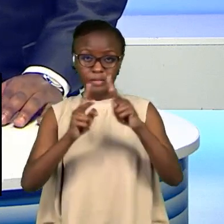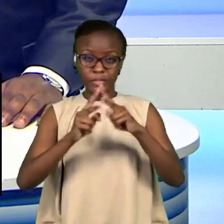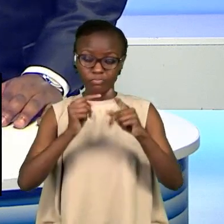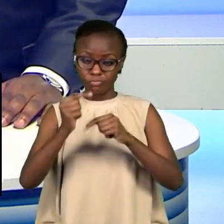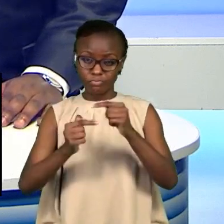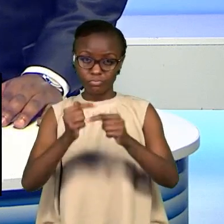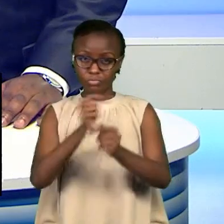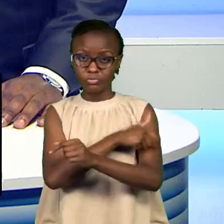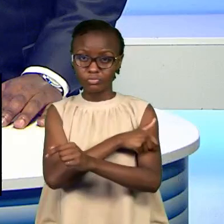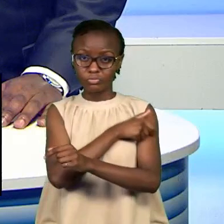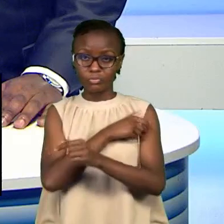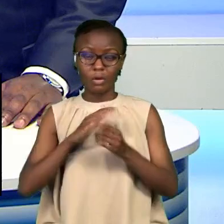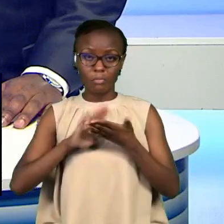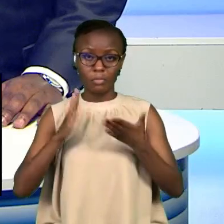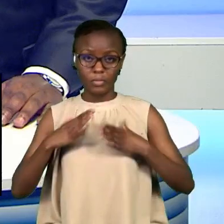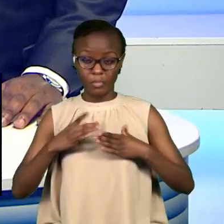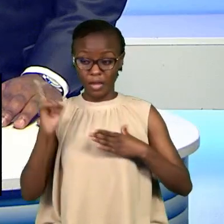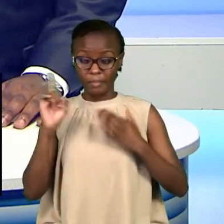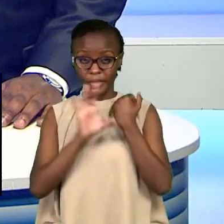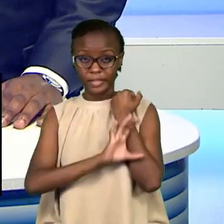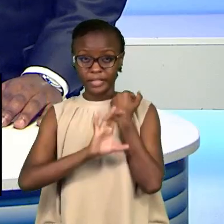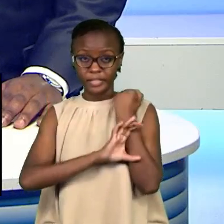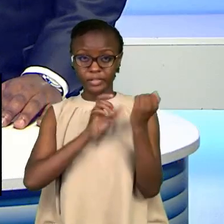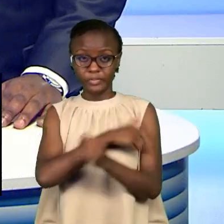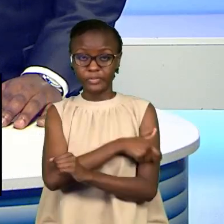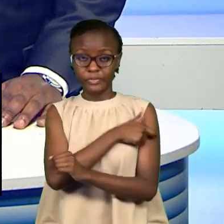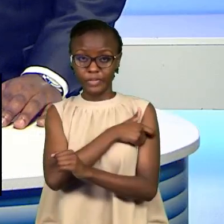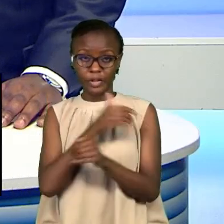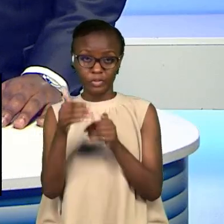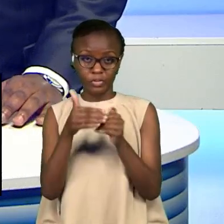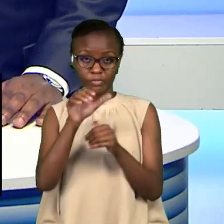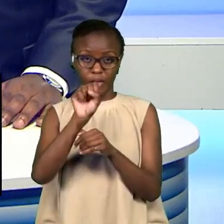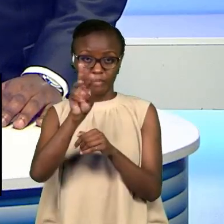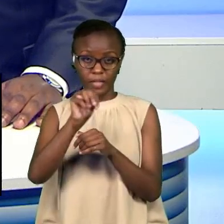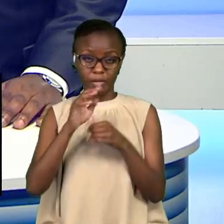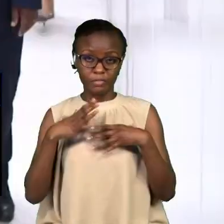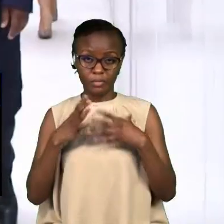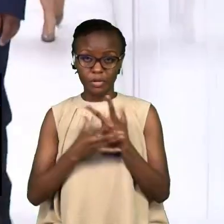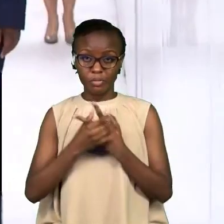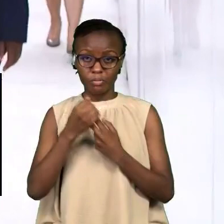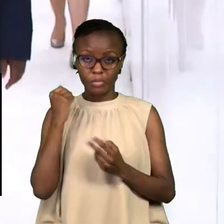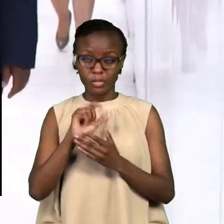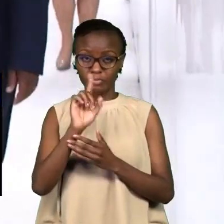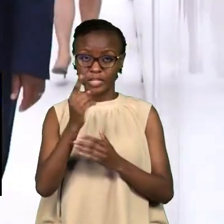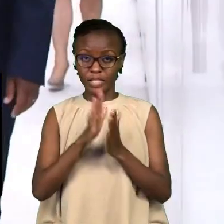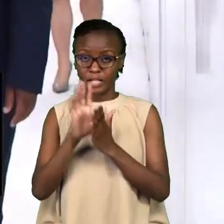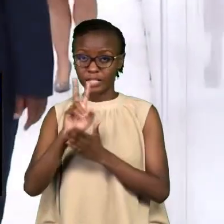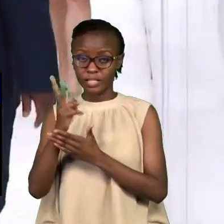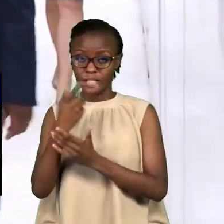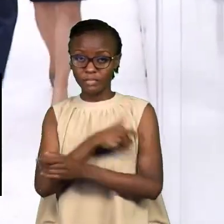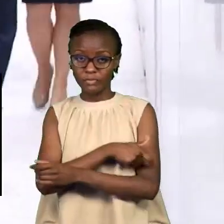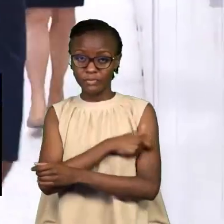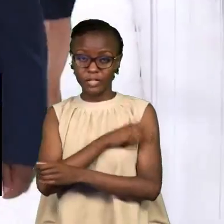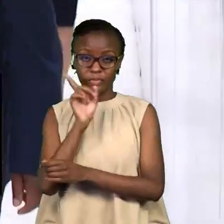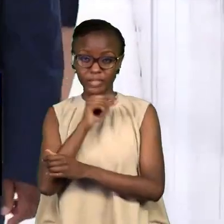program. According to the Ministry of Health, the country has so far vaccinated an estimate of 5 million in both the first and second doses as of